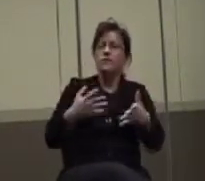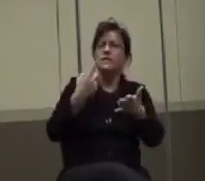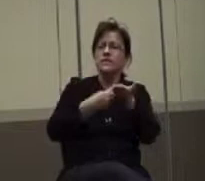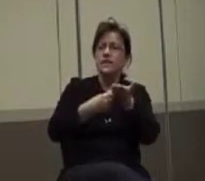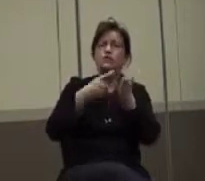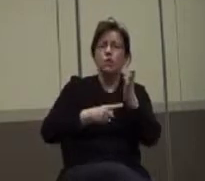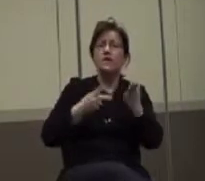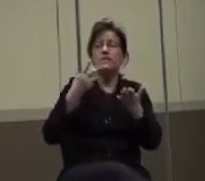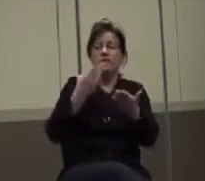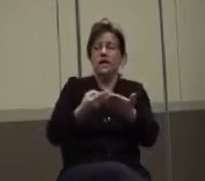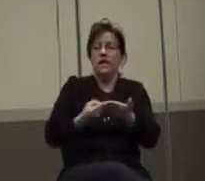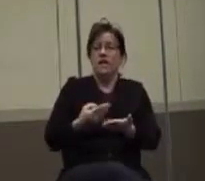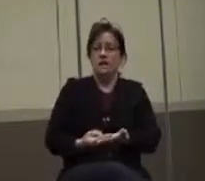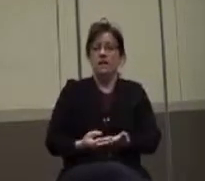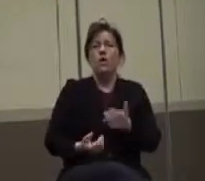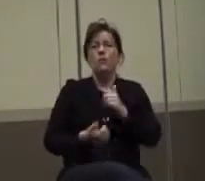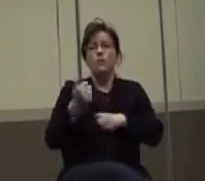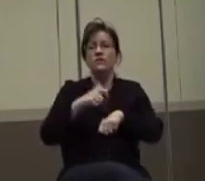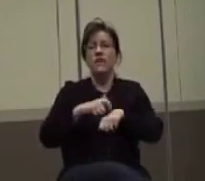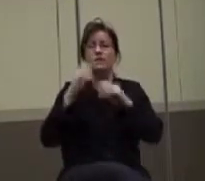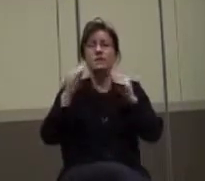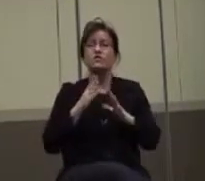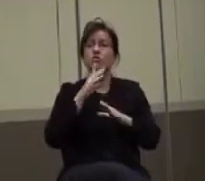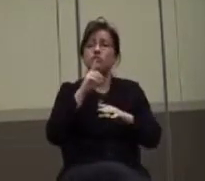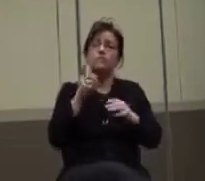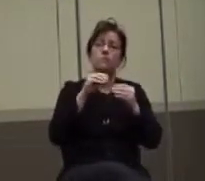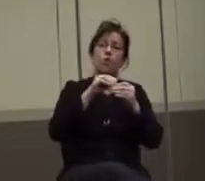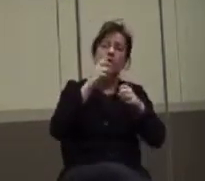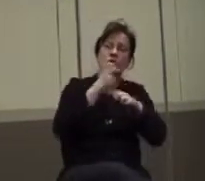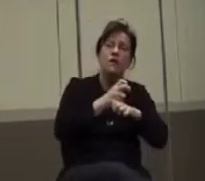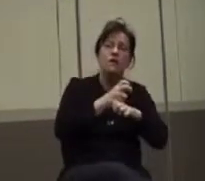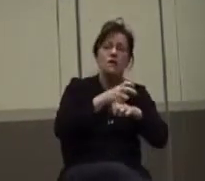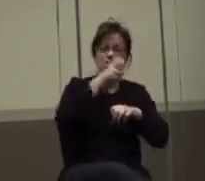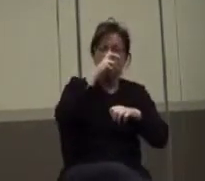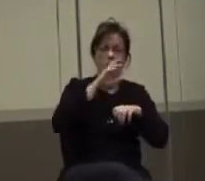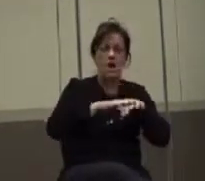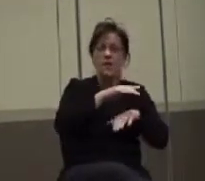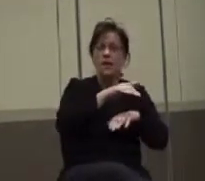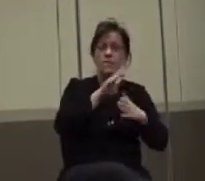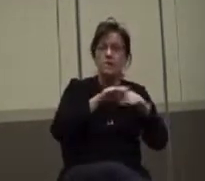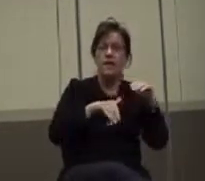harder on them than I ever could be. They look at them, they kind of go, oh shit.